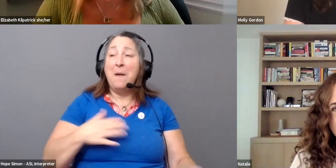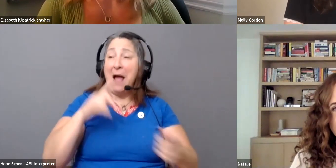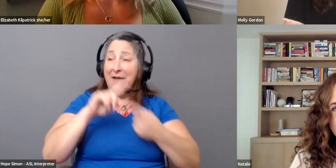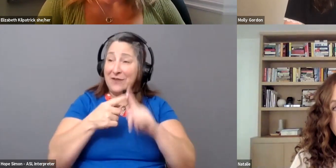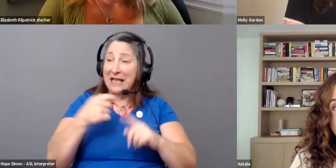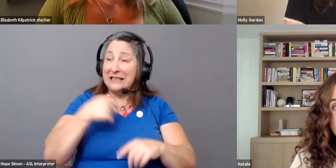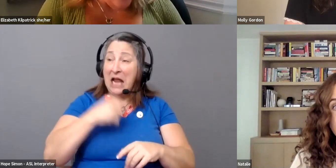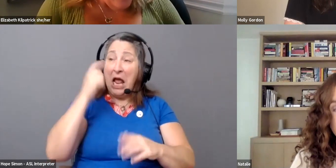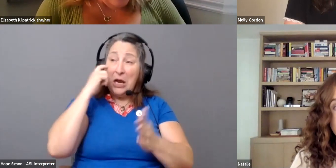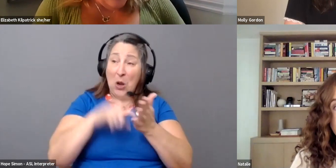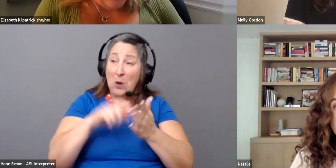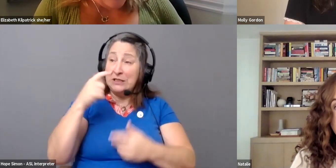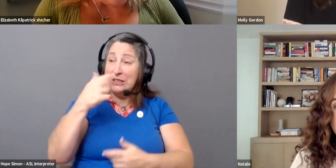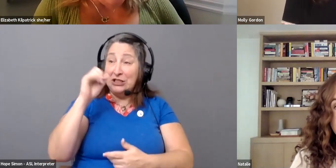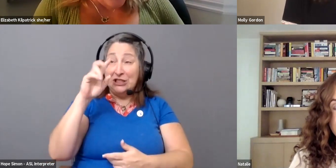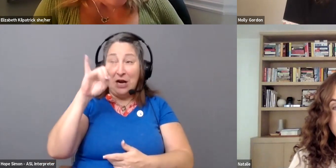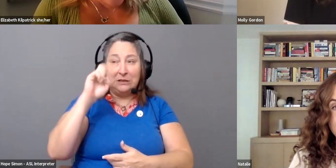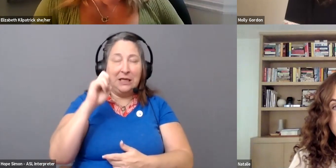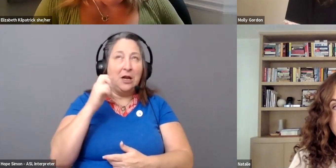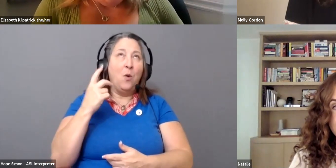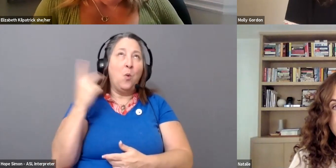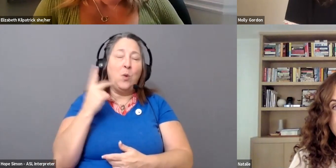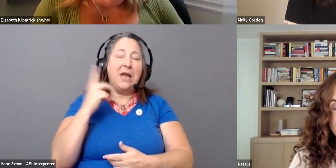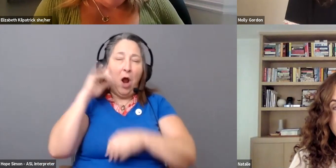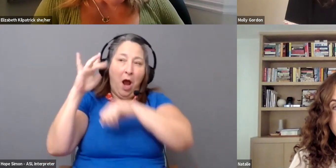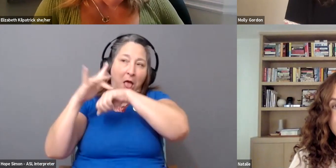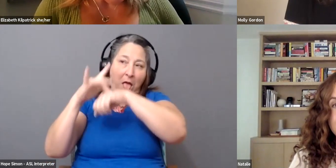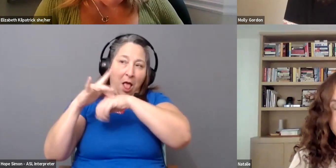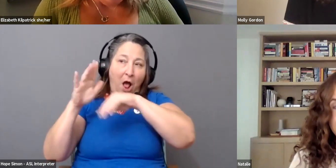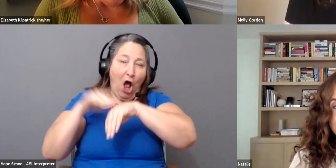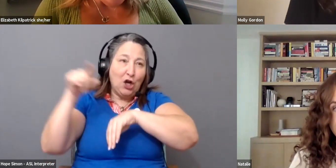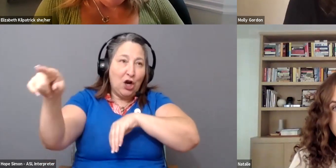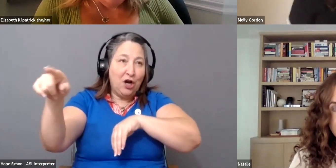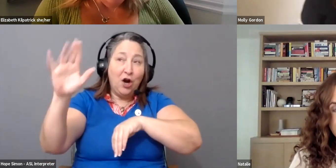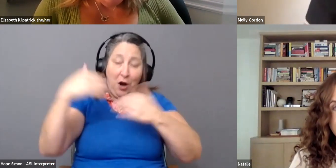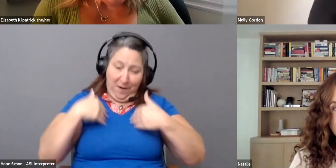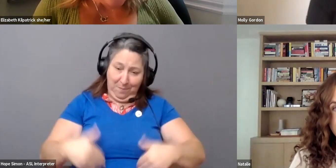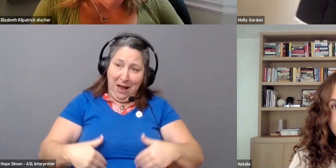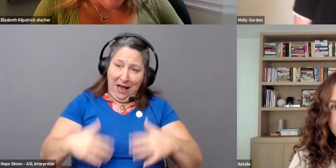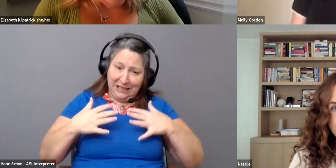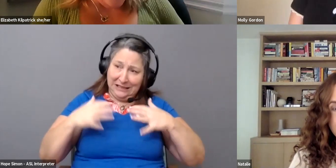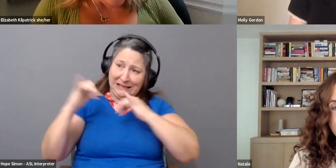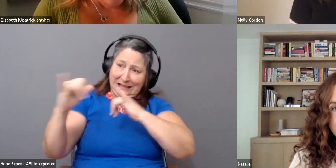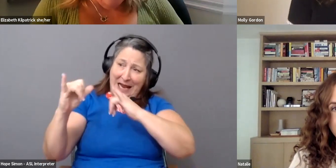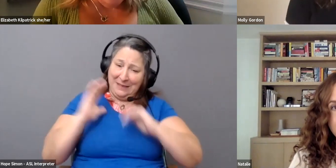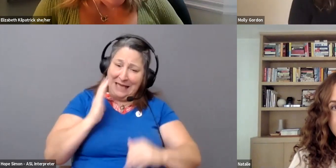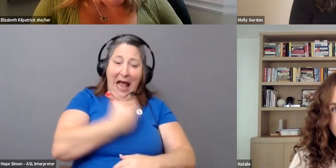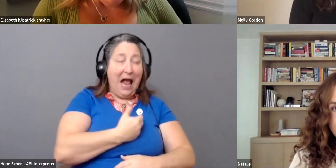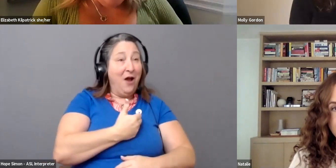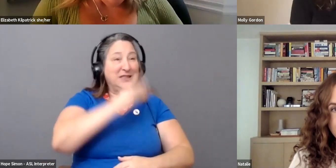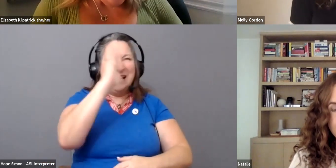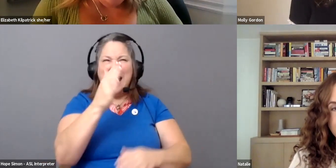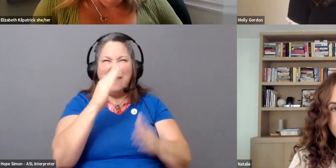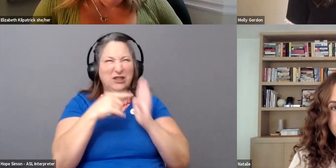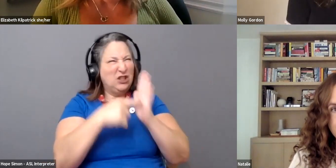Geraldine, who we're obsessed with, has a body type that's relatable to us. That was so nice to see. It's never addressed in the movie, which is